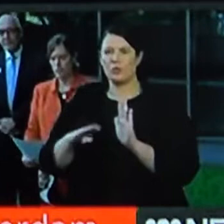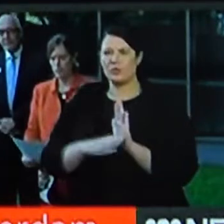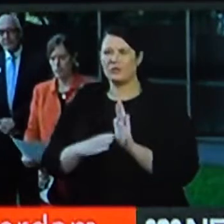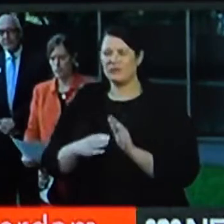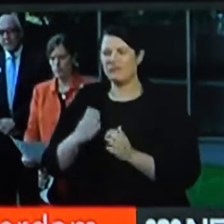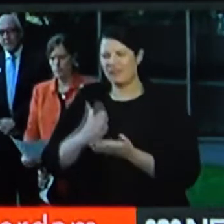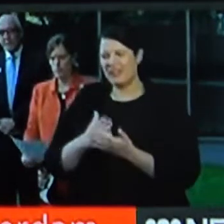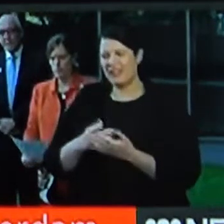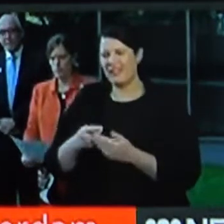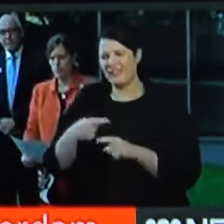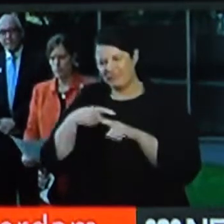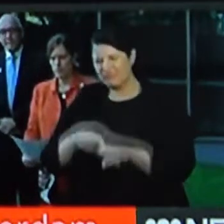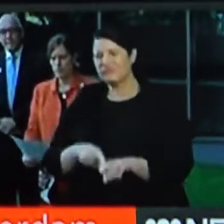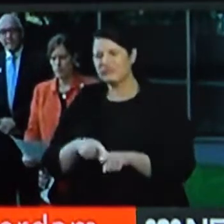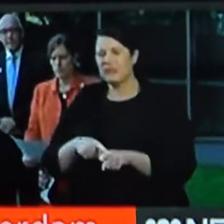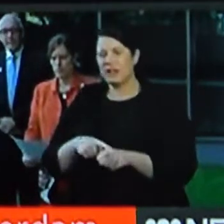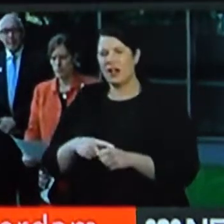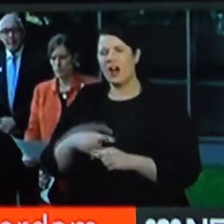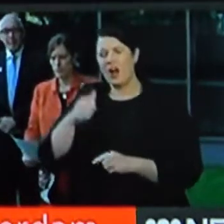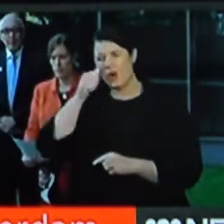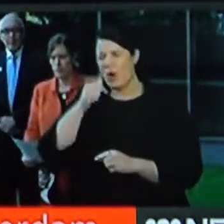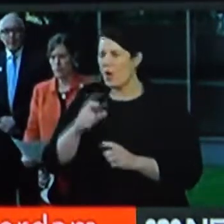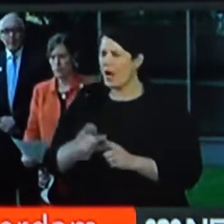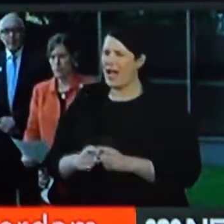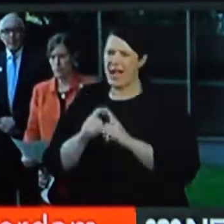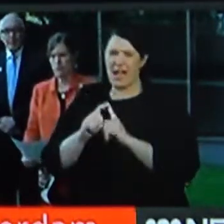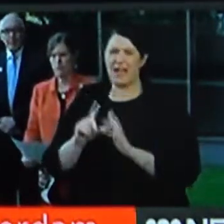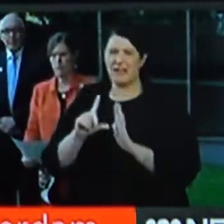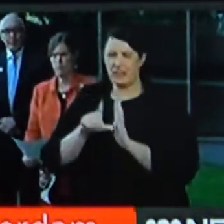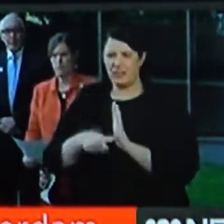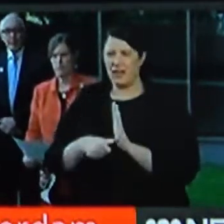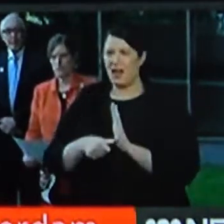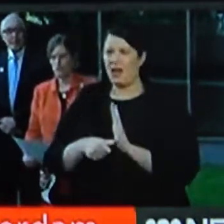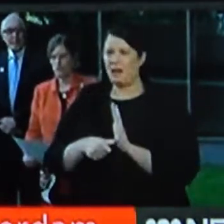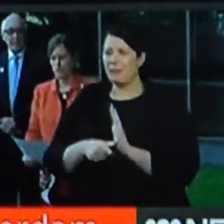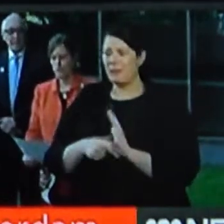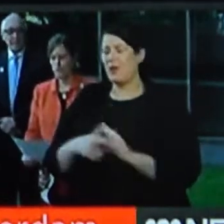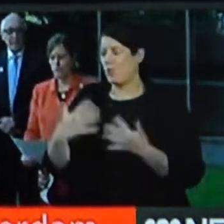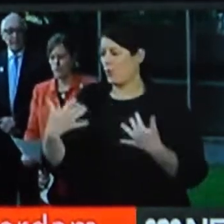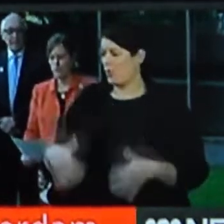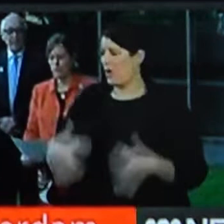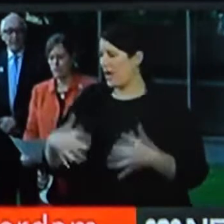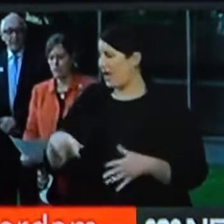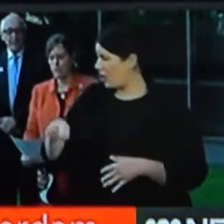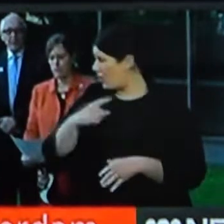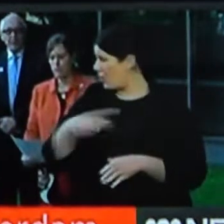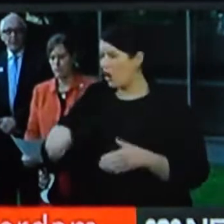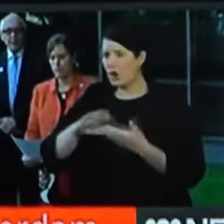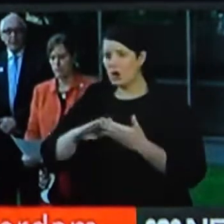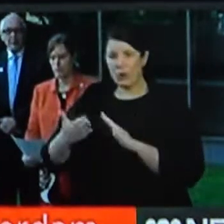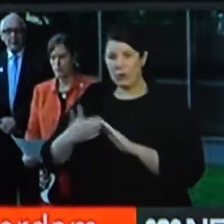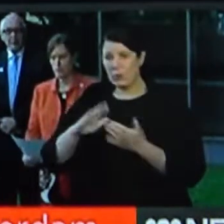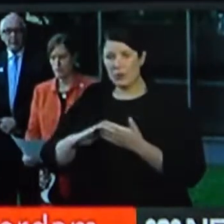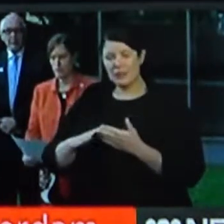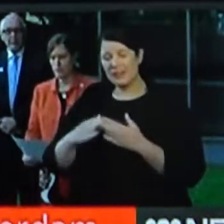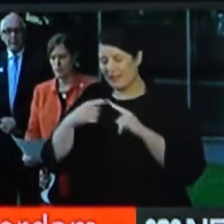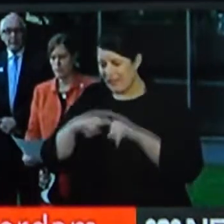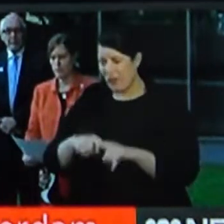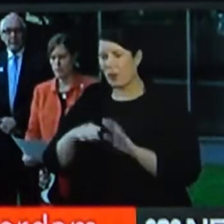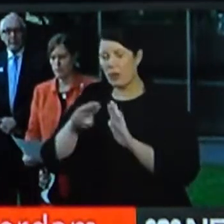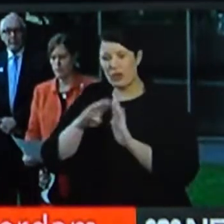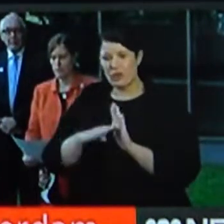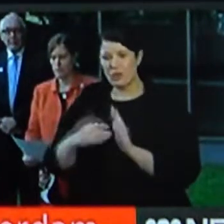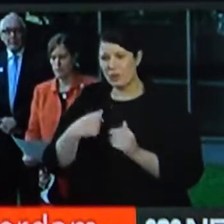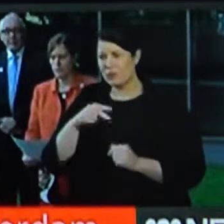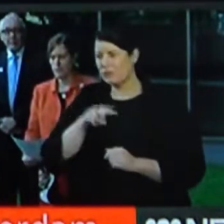we appreciate what a difficult time it is for everybody. But I've been overwhelmed with the way in which the community's responded, and we're deeply, deeply